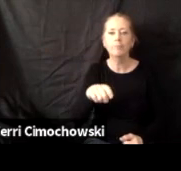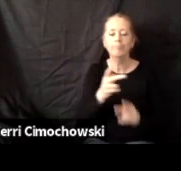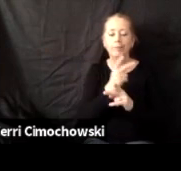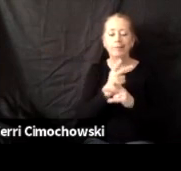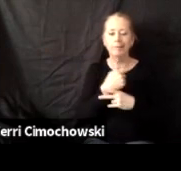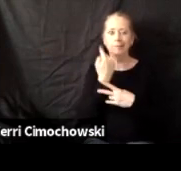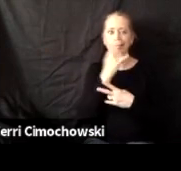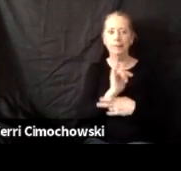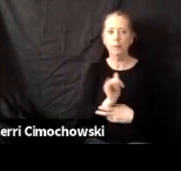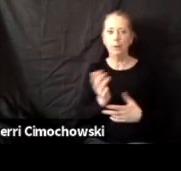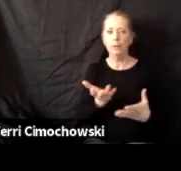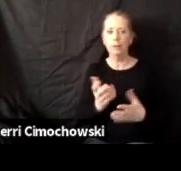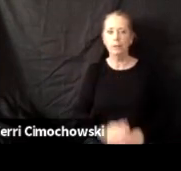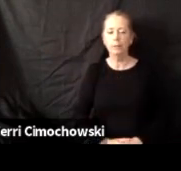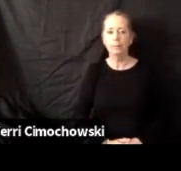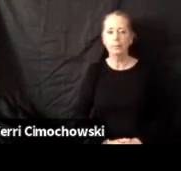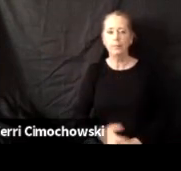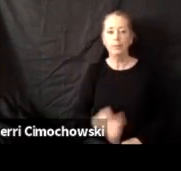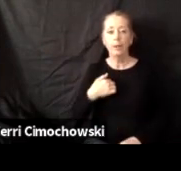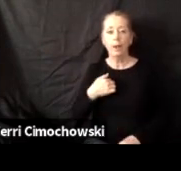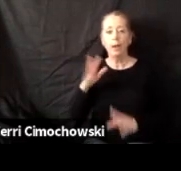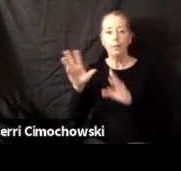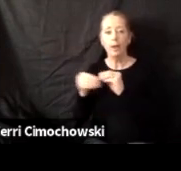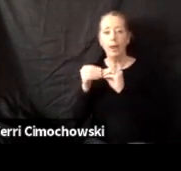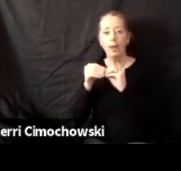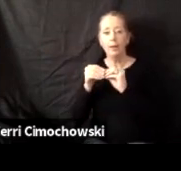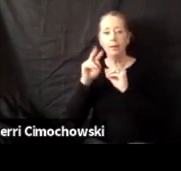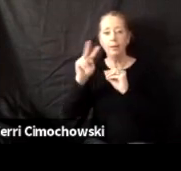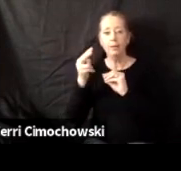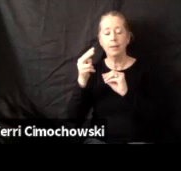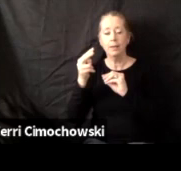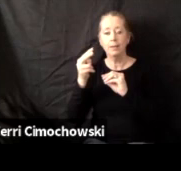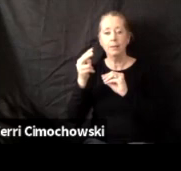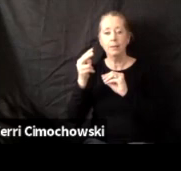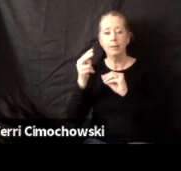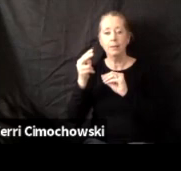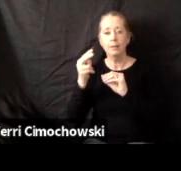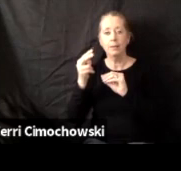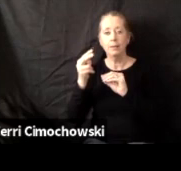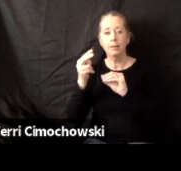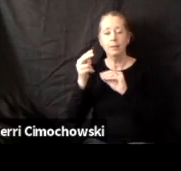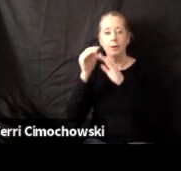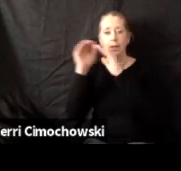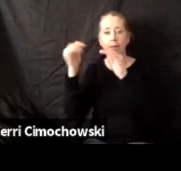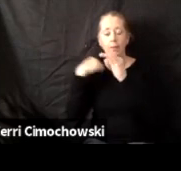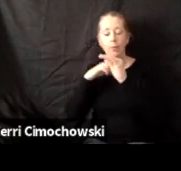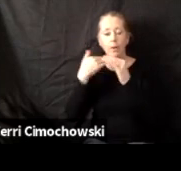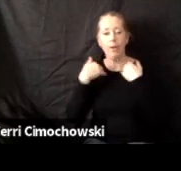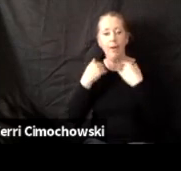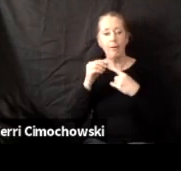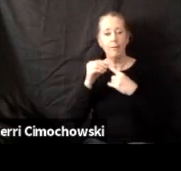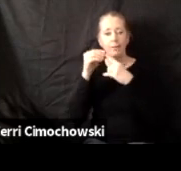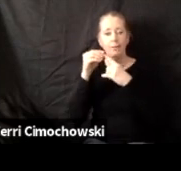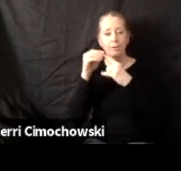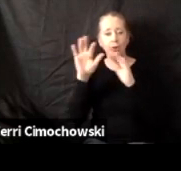like. And I would say at the secondary level, we have very unique challenges to add